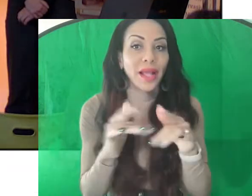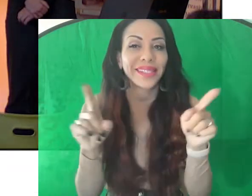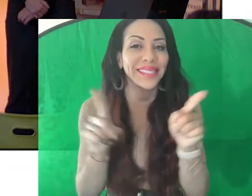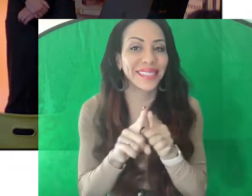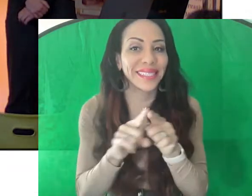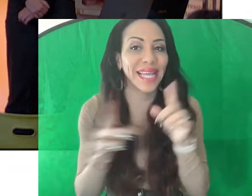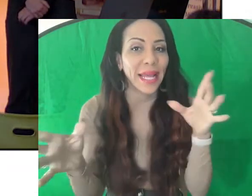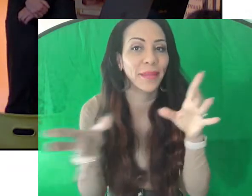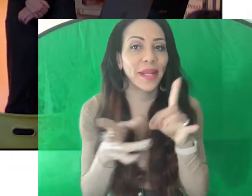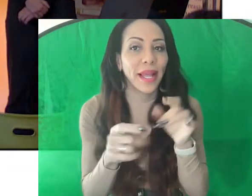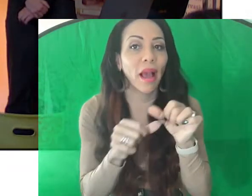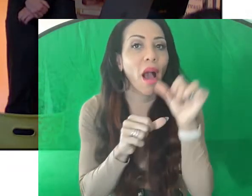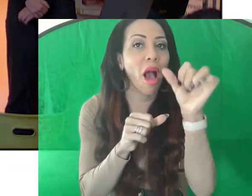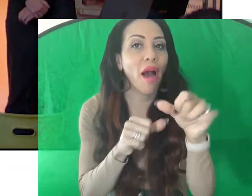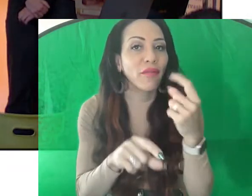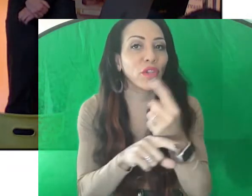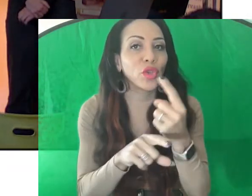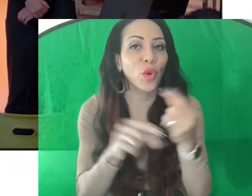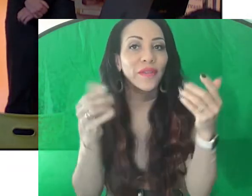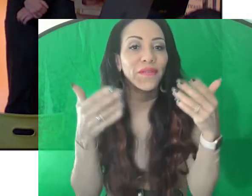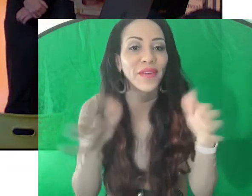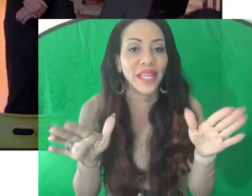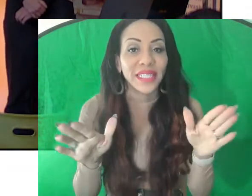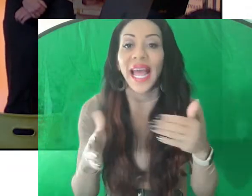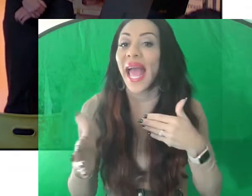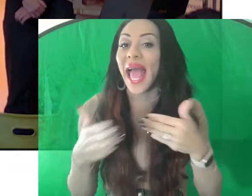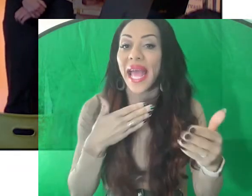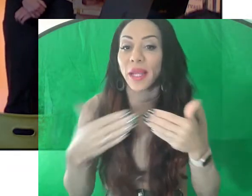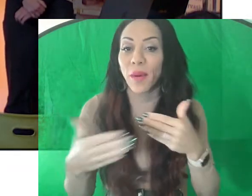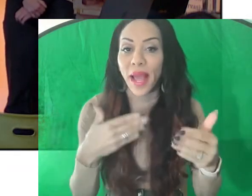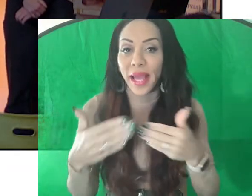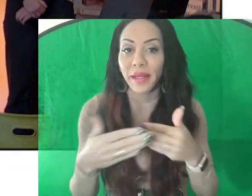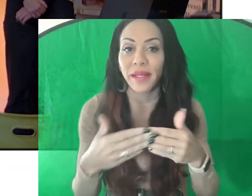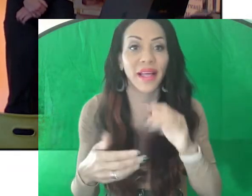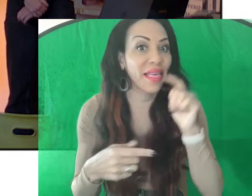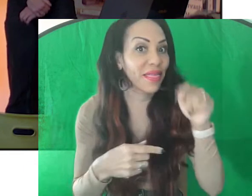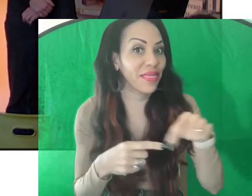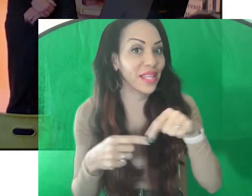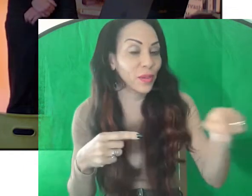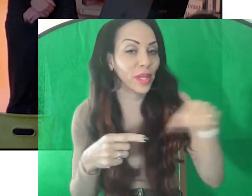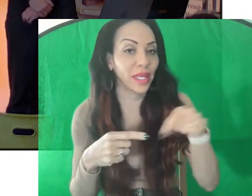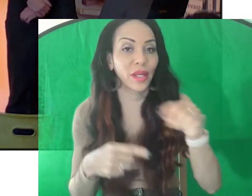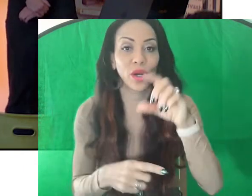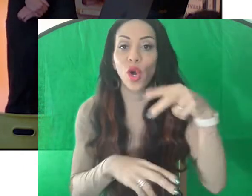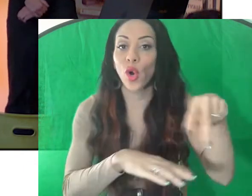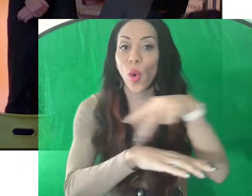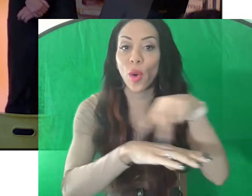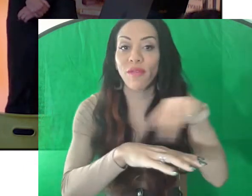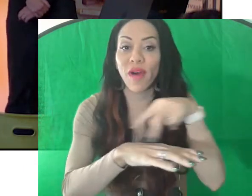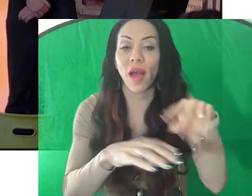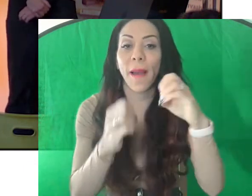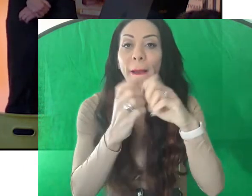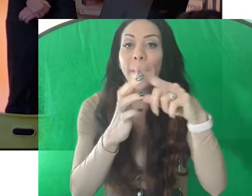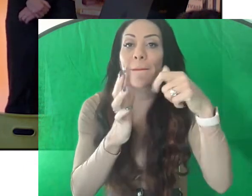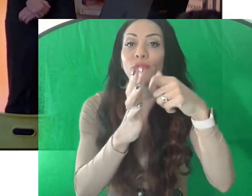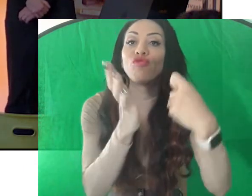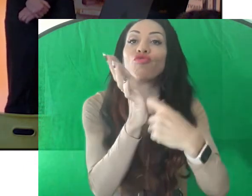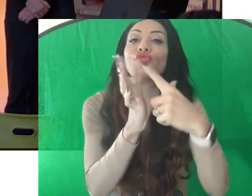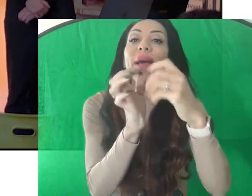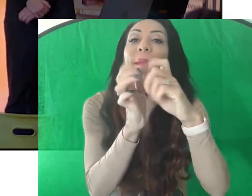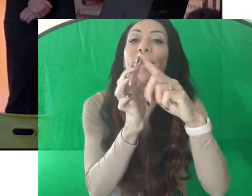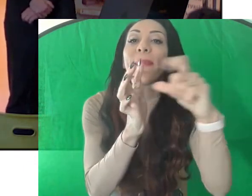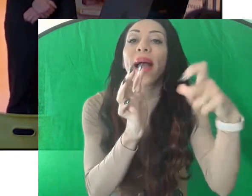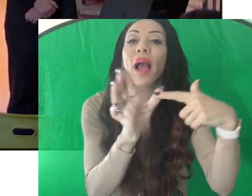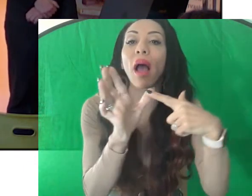finished. Anyway, without further ado, this week's talk is by choreographer Rebecca Evans and computing curriculum